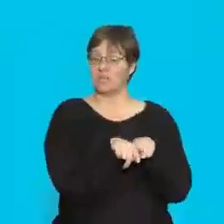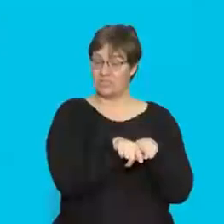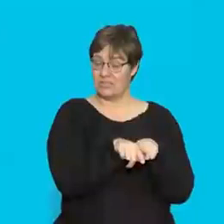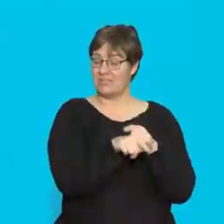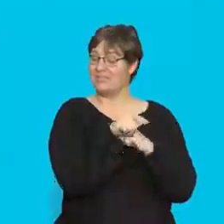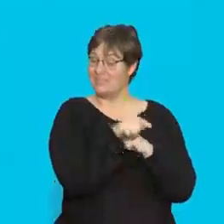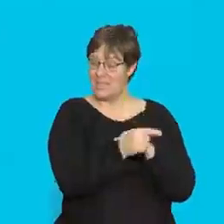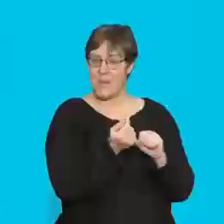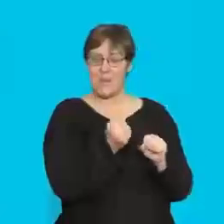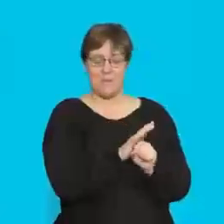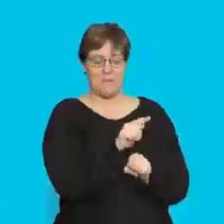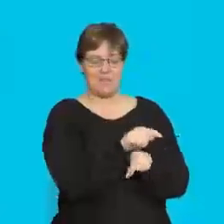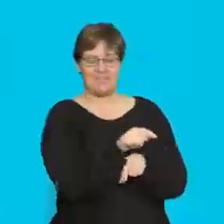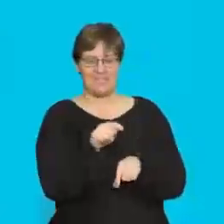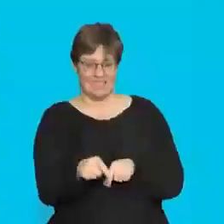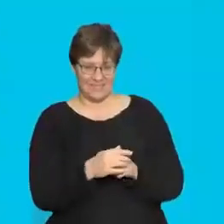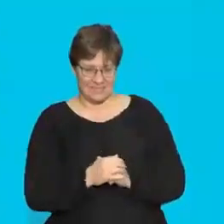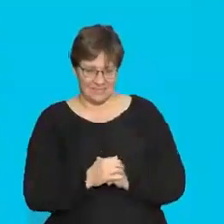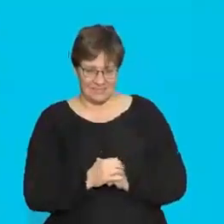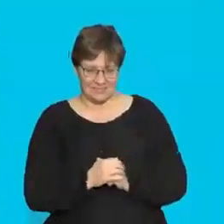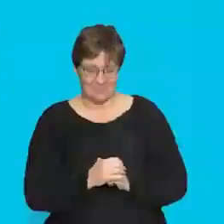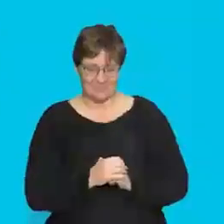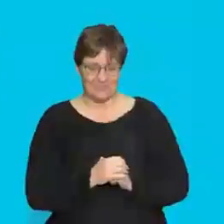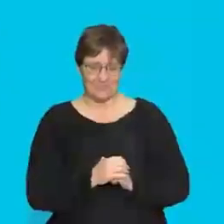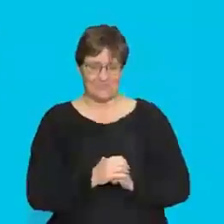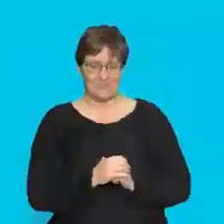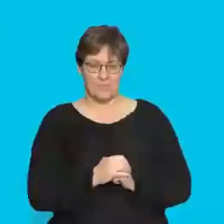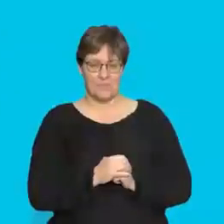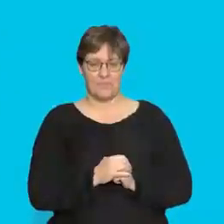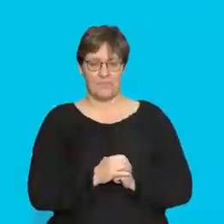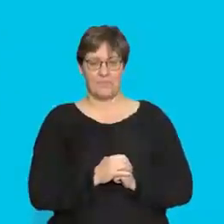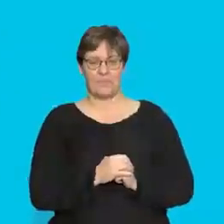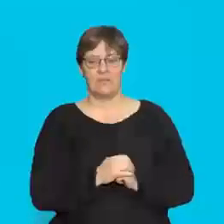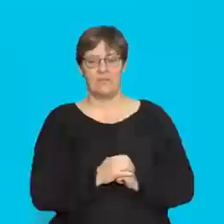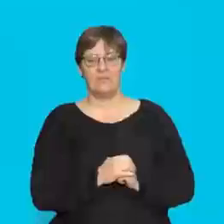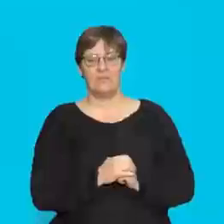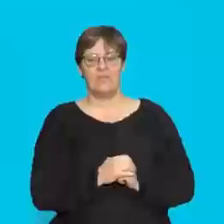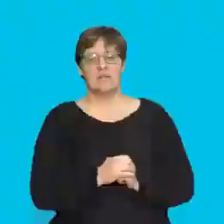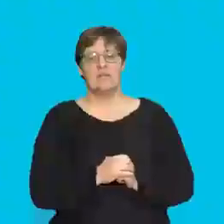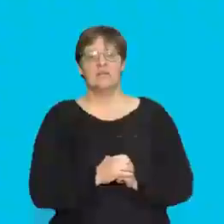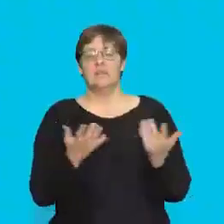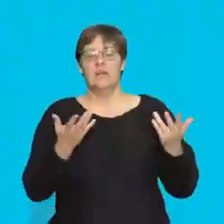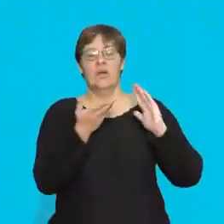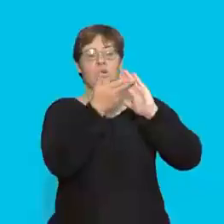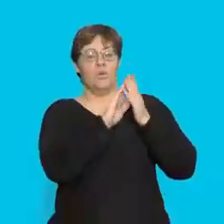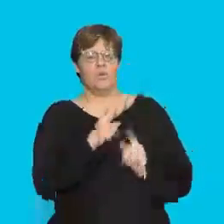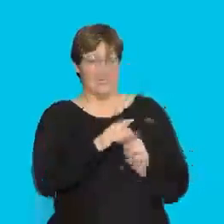and let's see how competition impacts on these interactions.